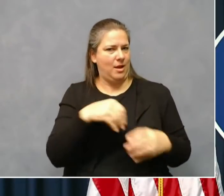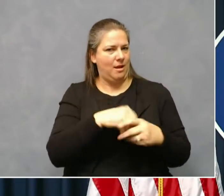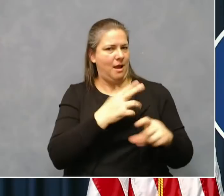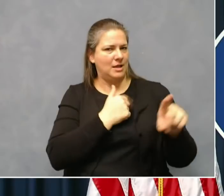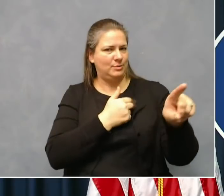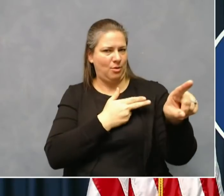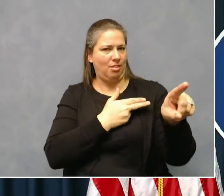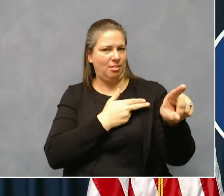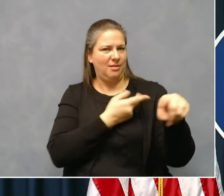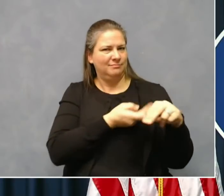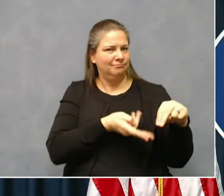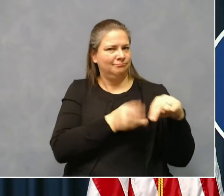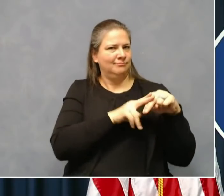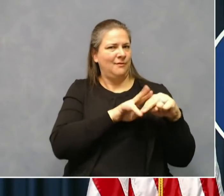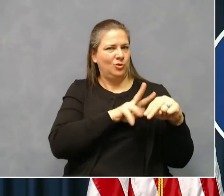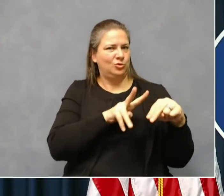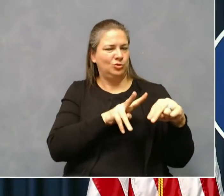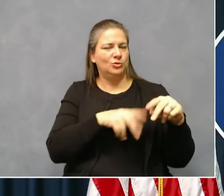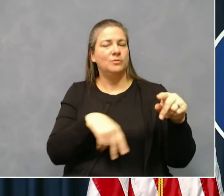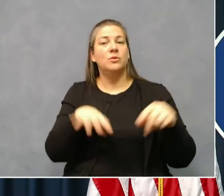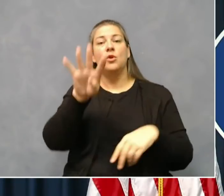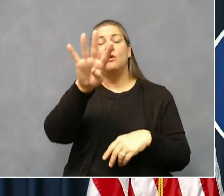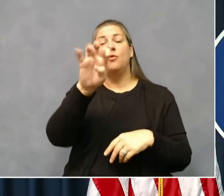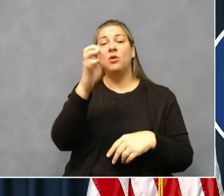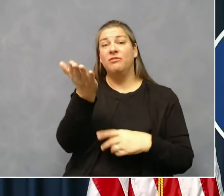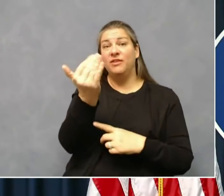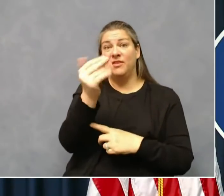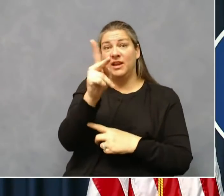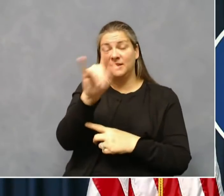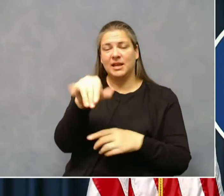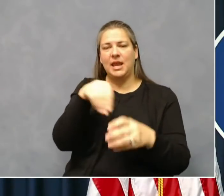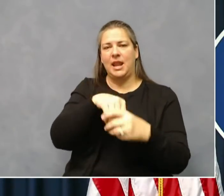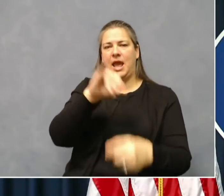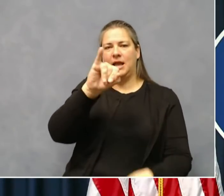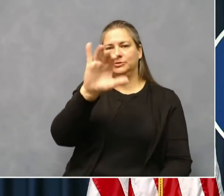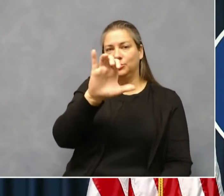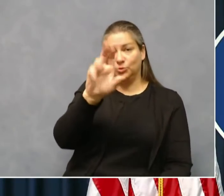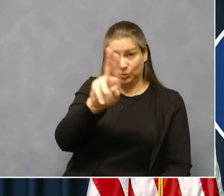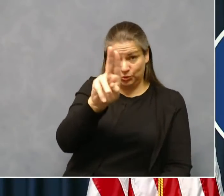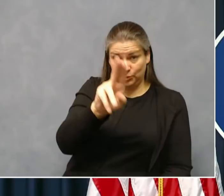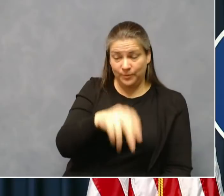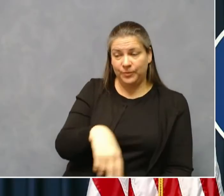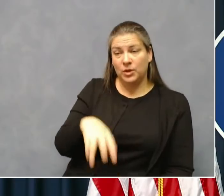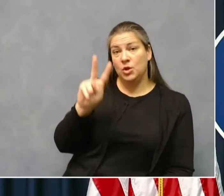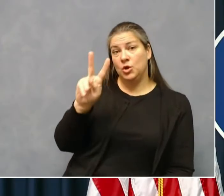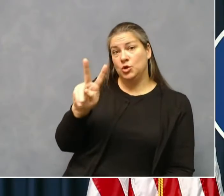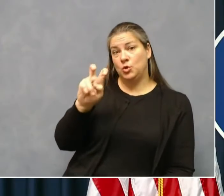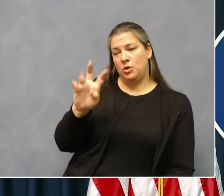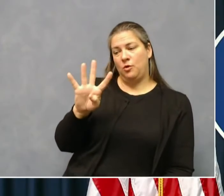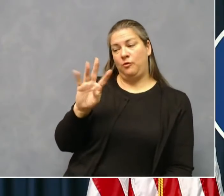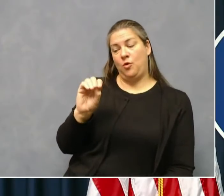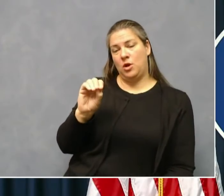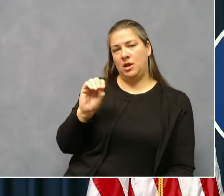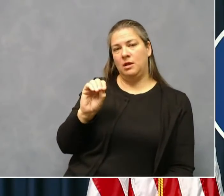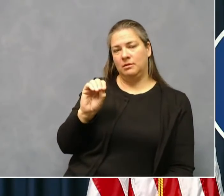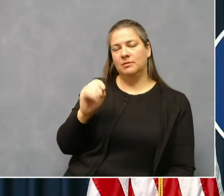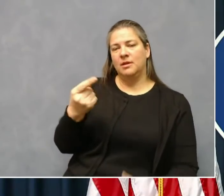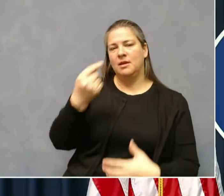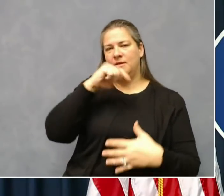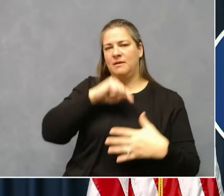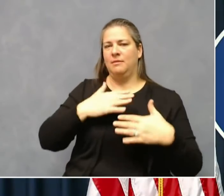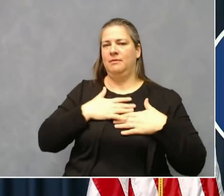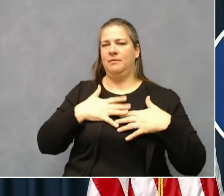yesterday. 415 Kentuckians in the ICU, 240 fighting for their lives on a